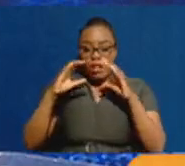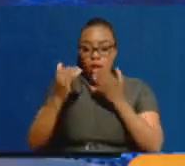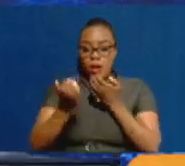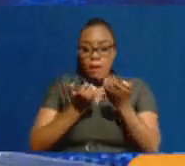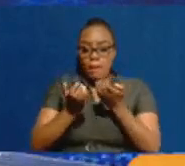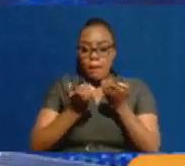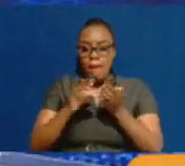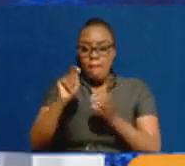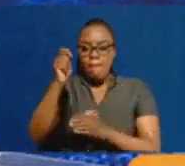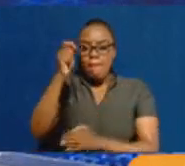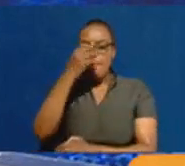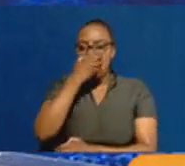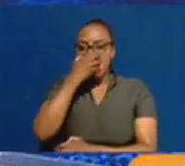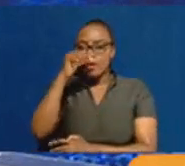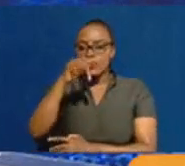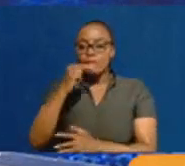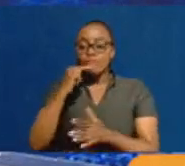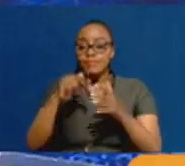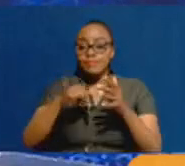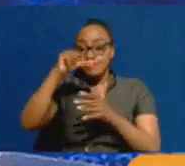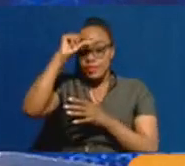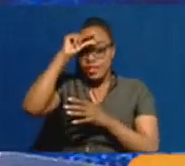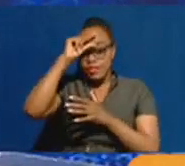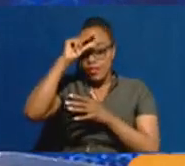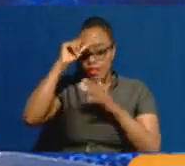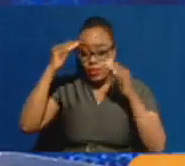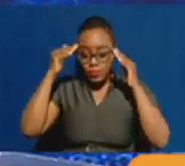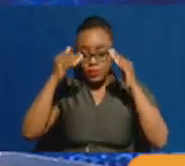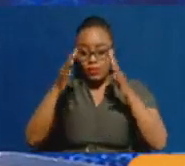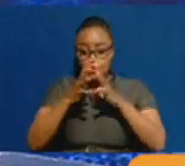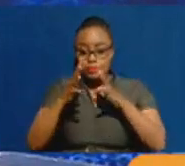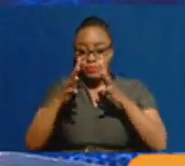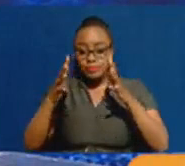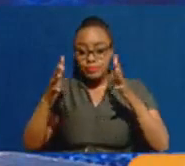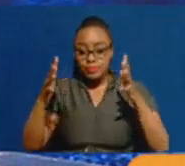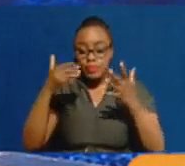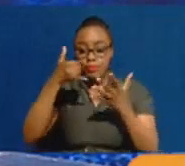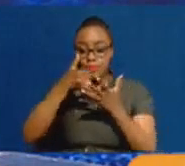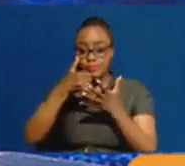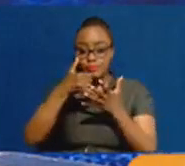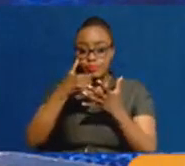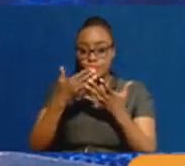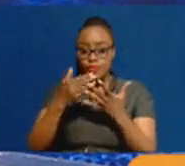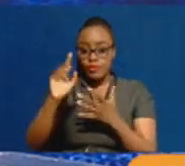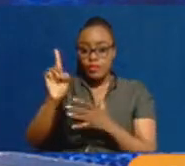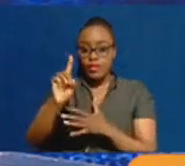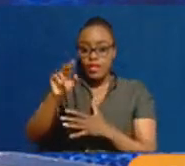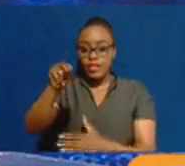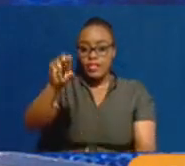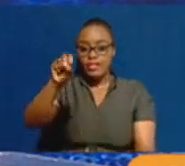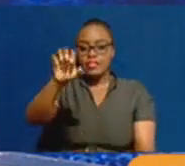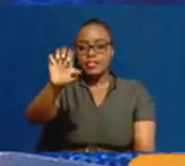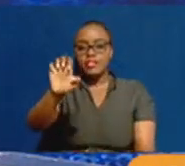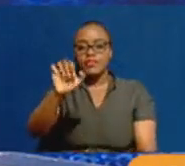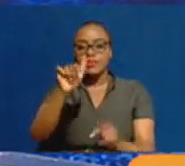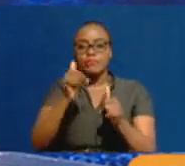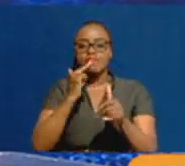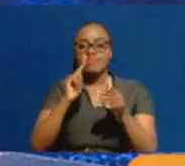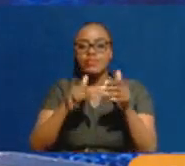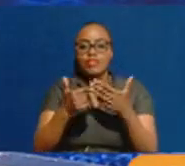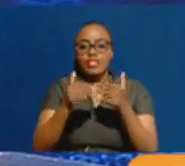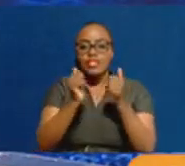President William Ruto has said that the government is keen on expanding the composition of the Nairobi Securities Exchange, projecting that 10